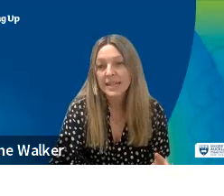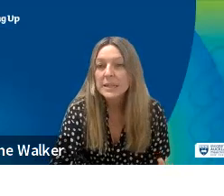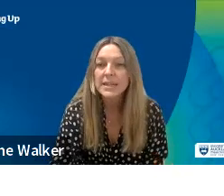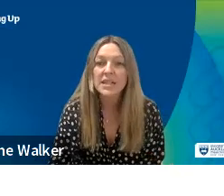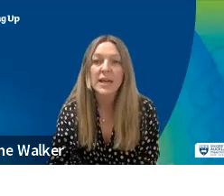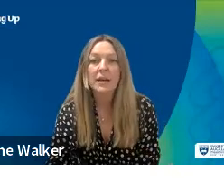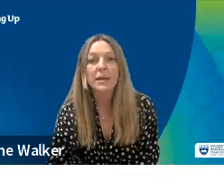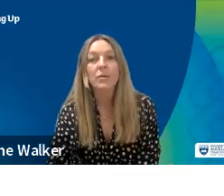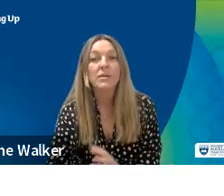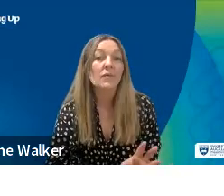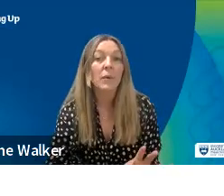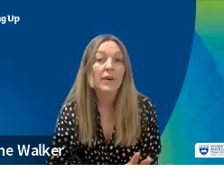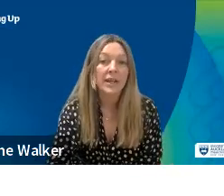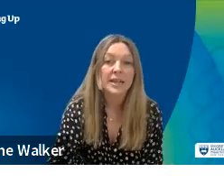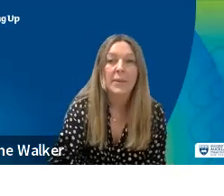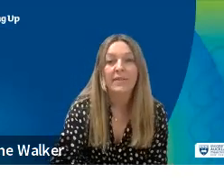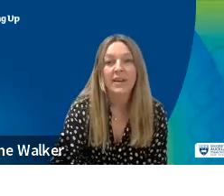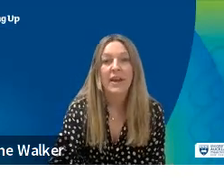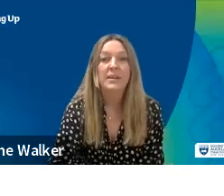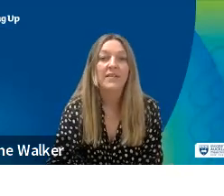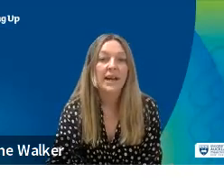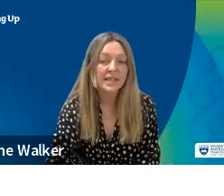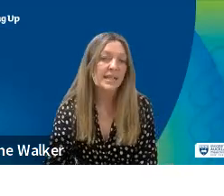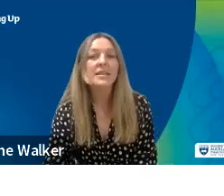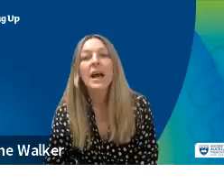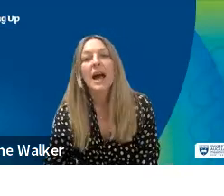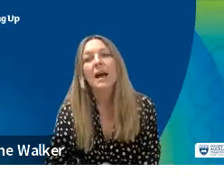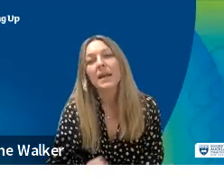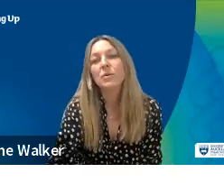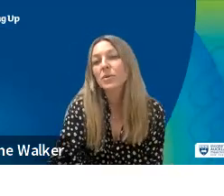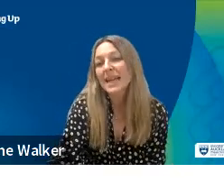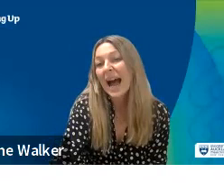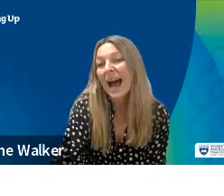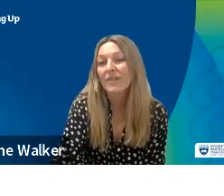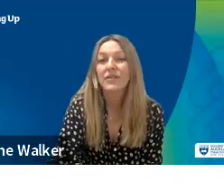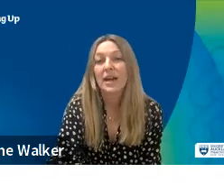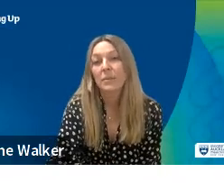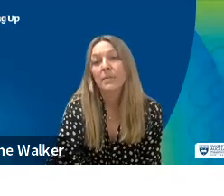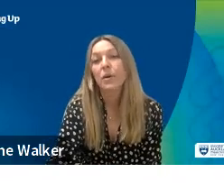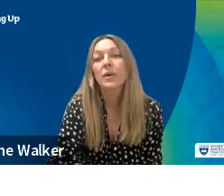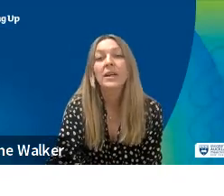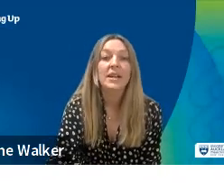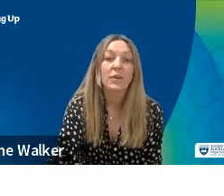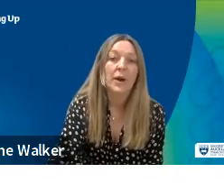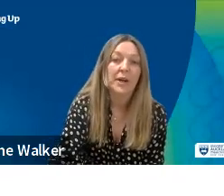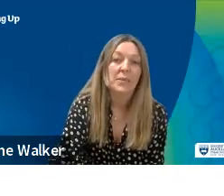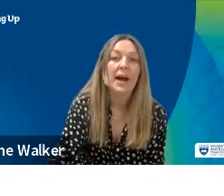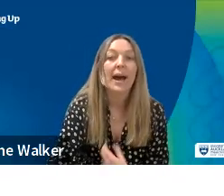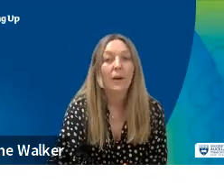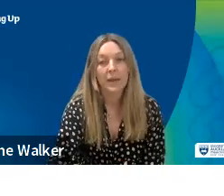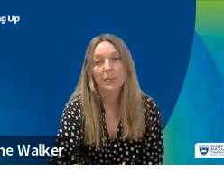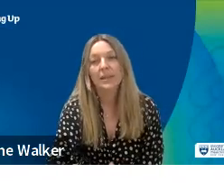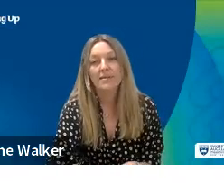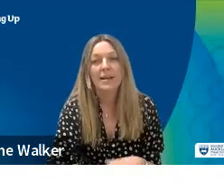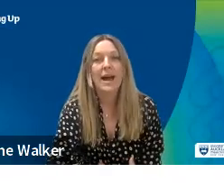around 46% of young people never worrying about their family finances, and almost half of young people never worrying